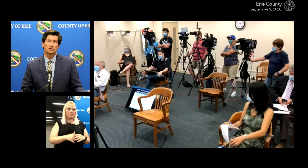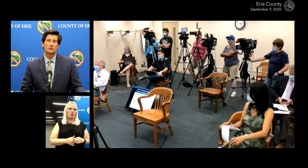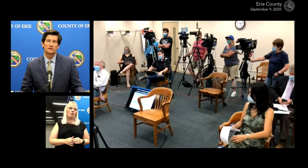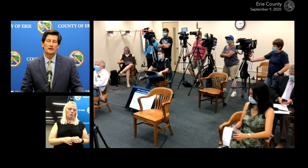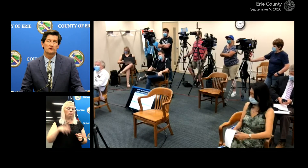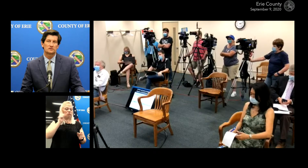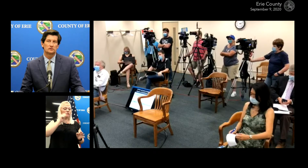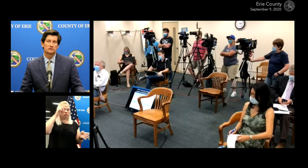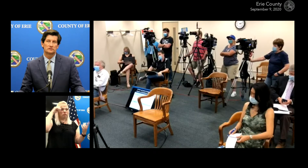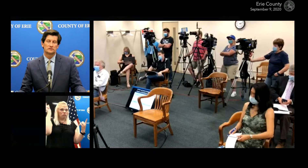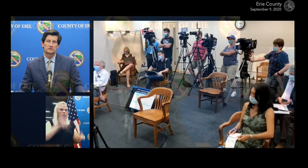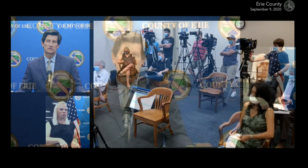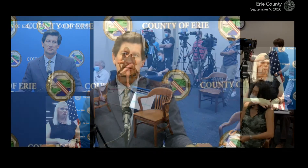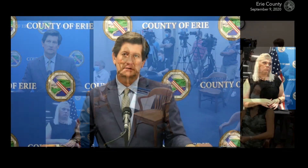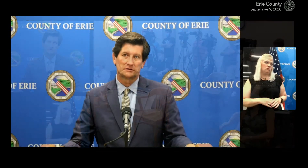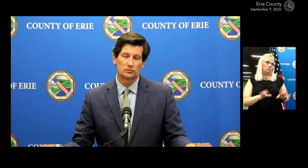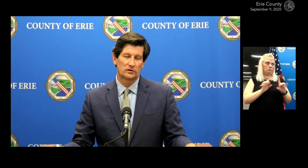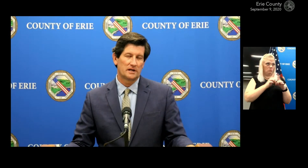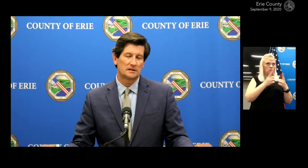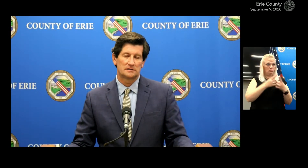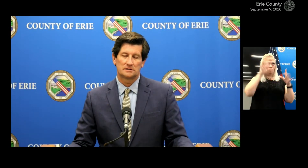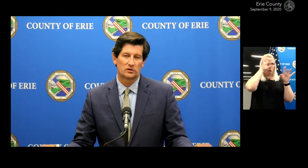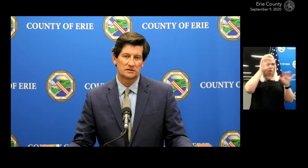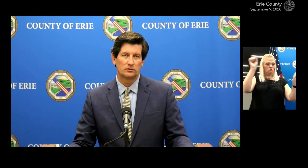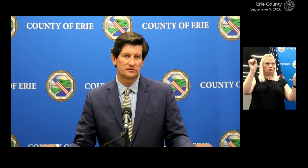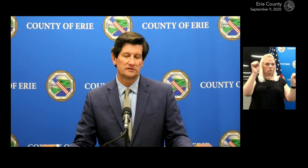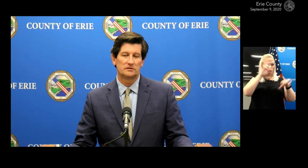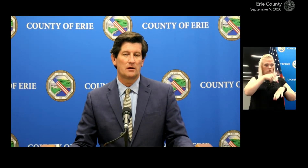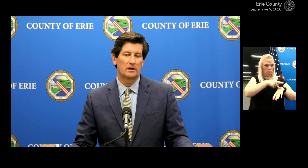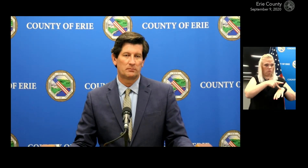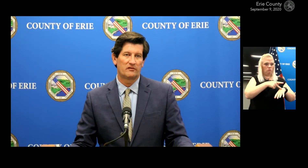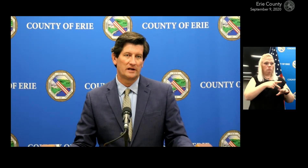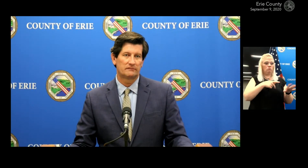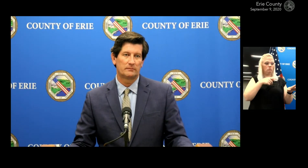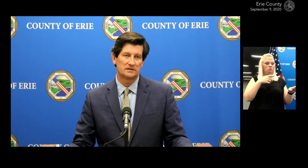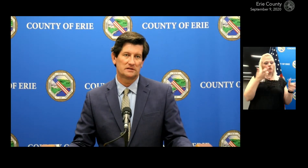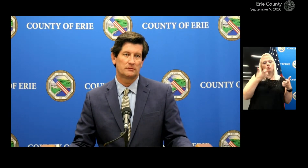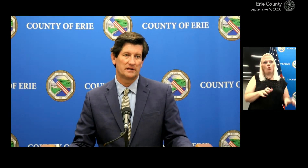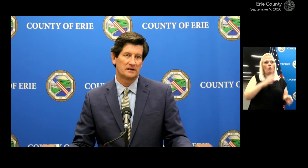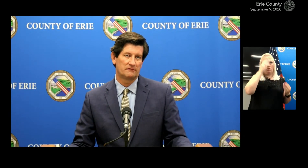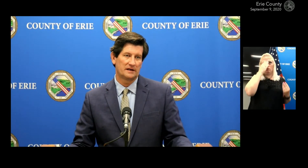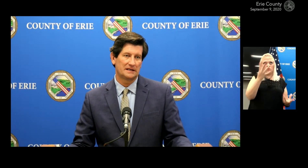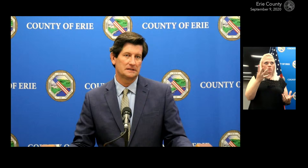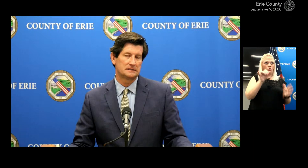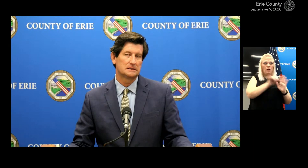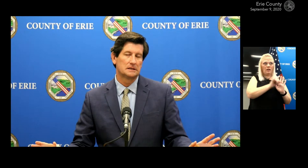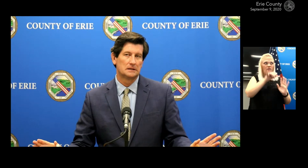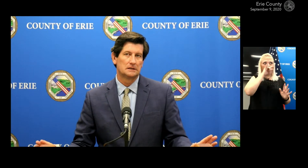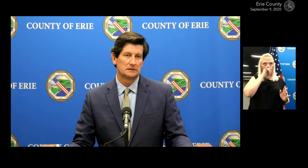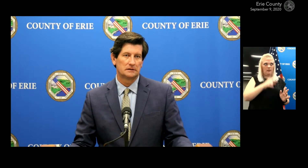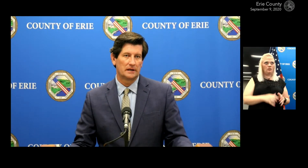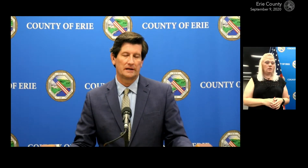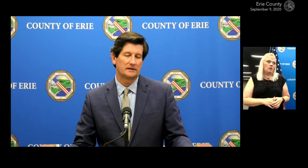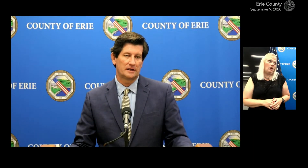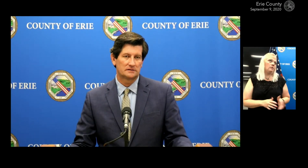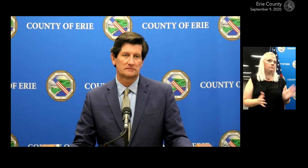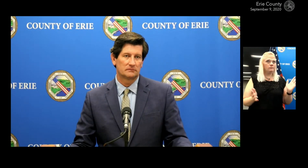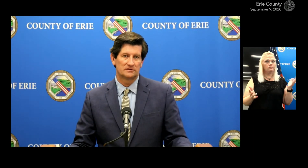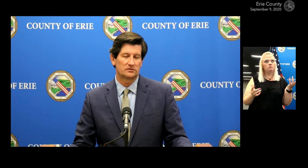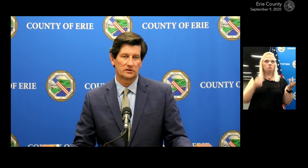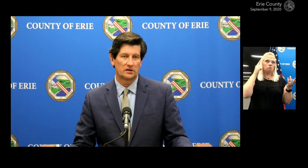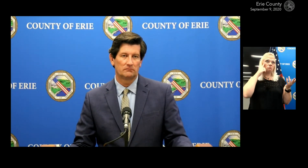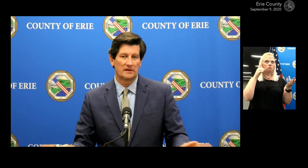certainly agree with them, the district superintendents and principals that do not want to provide information that will identify kids. I think